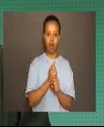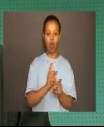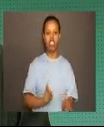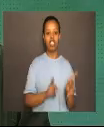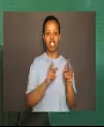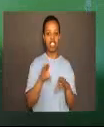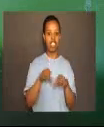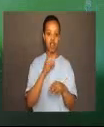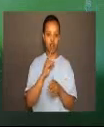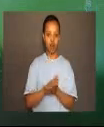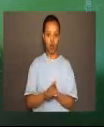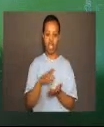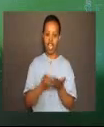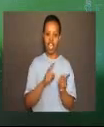complement.